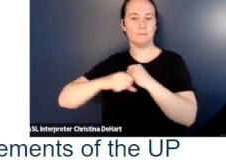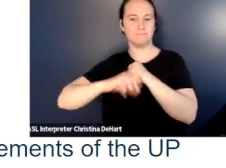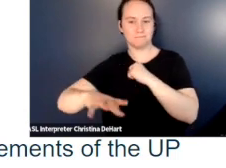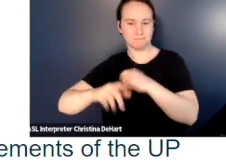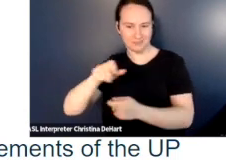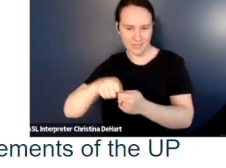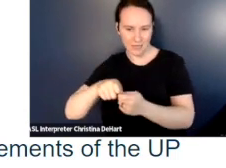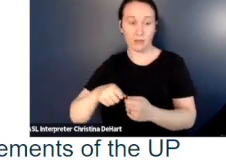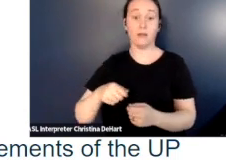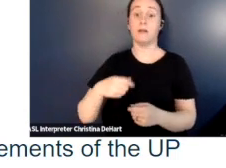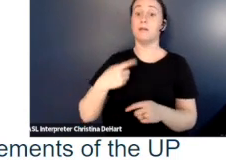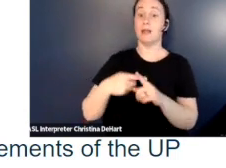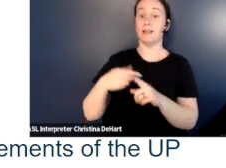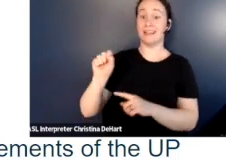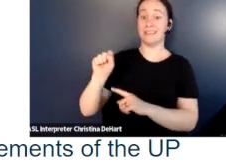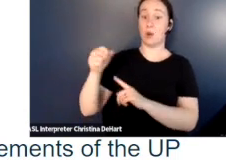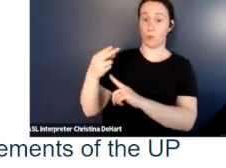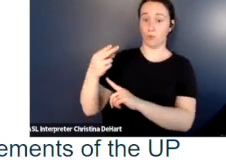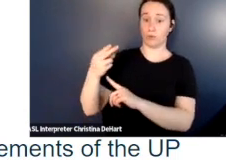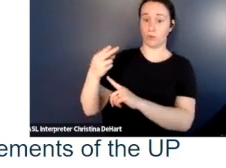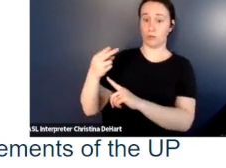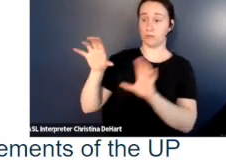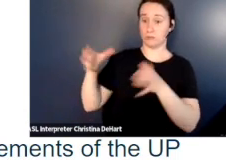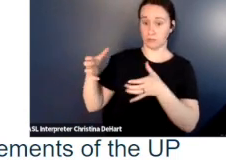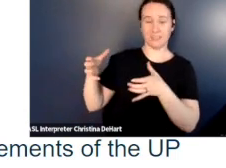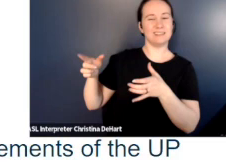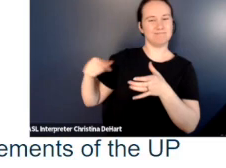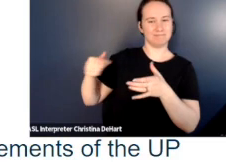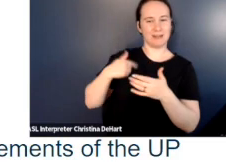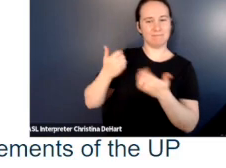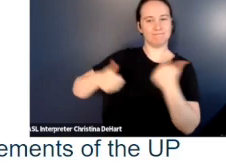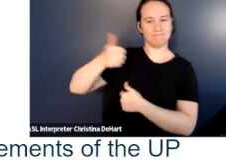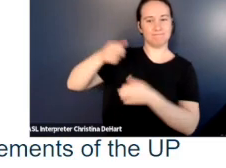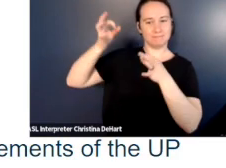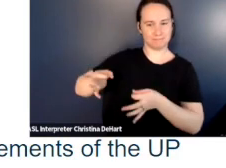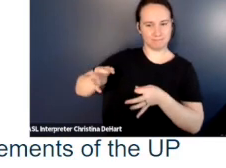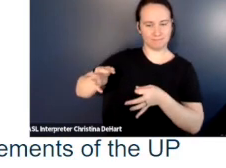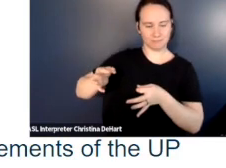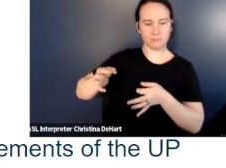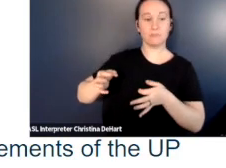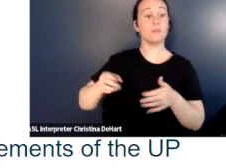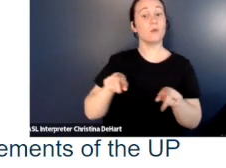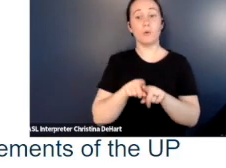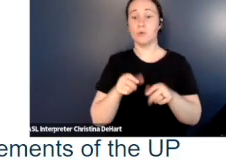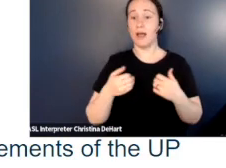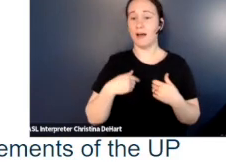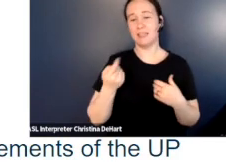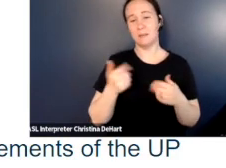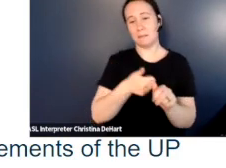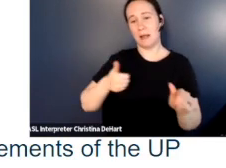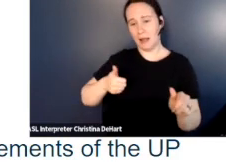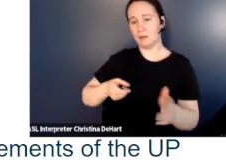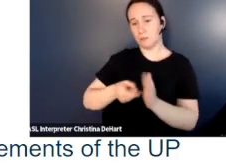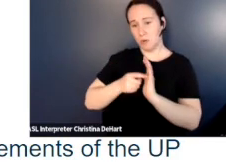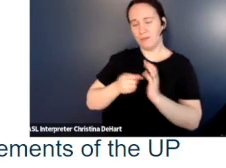stakeholders. So that's the priority. We do have some backlog requirements. We'll try and work